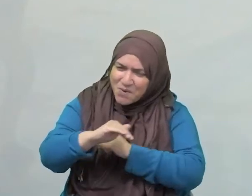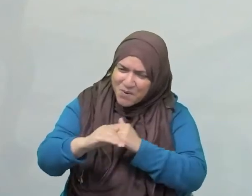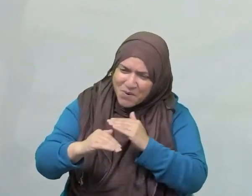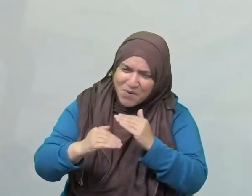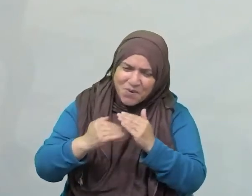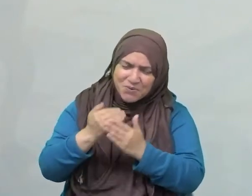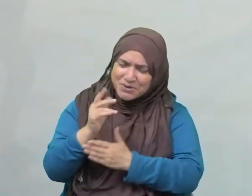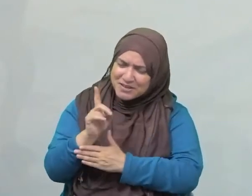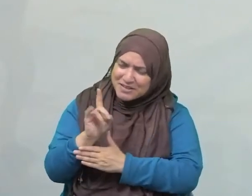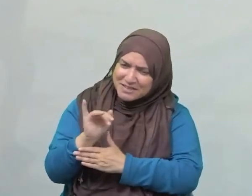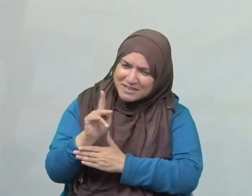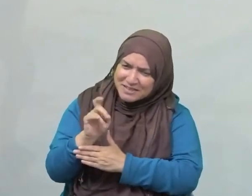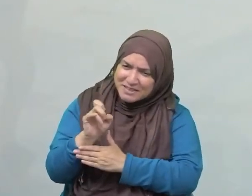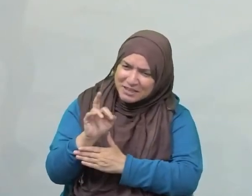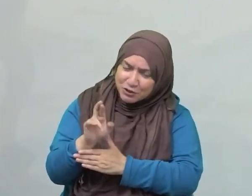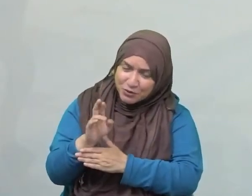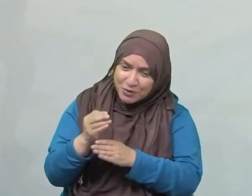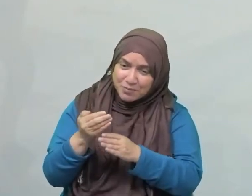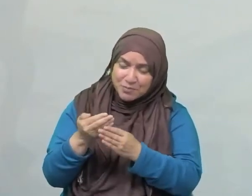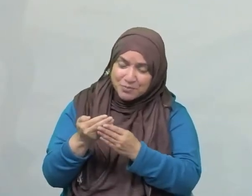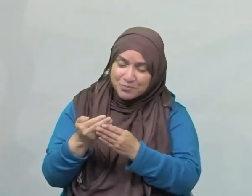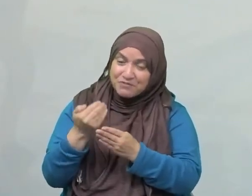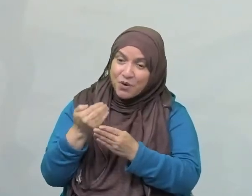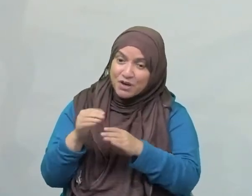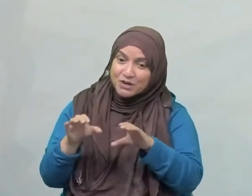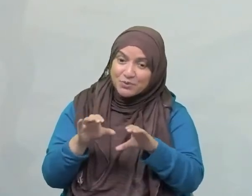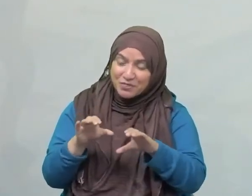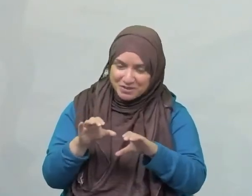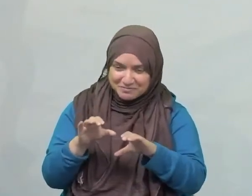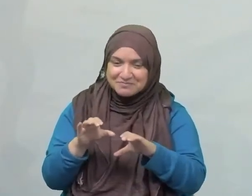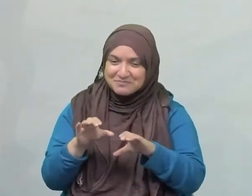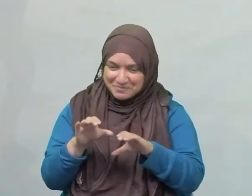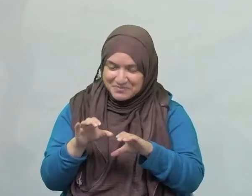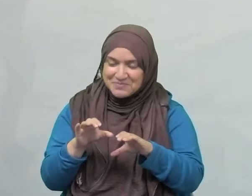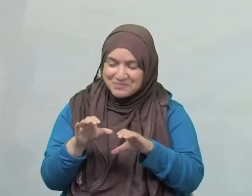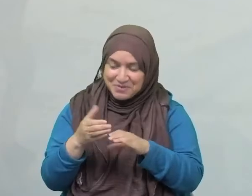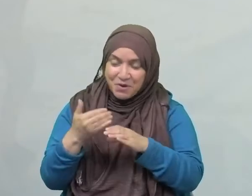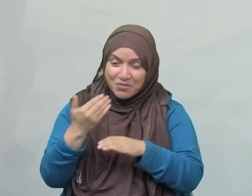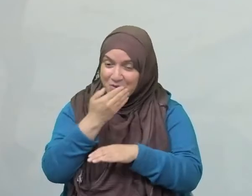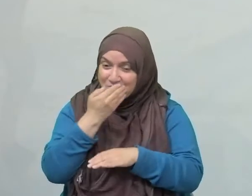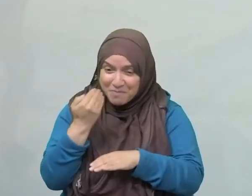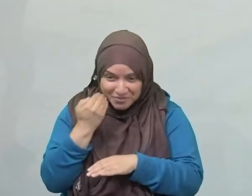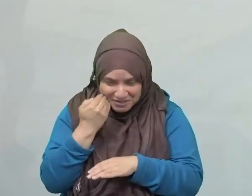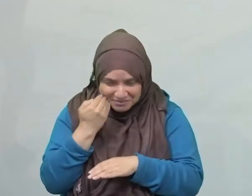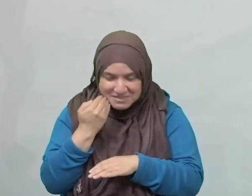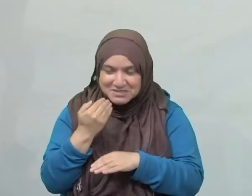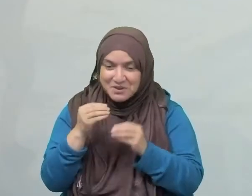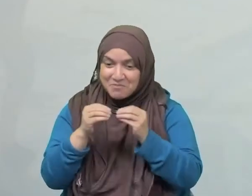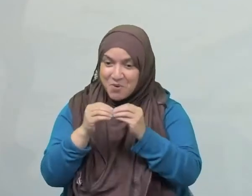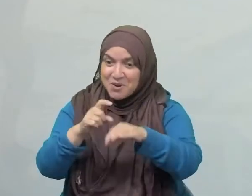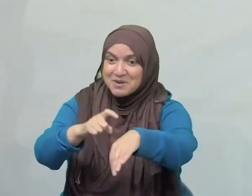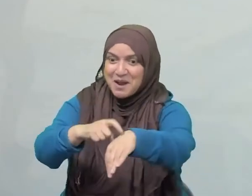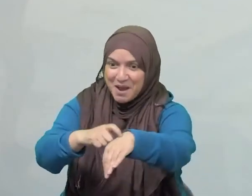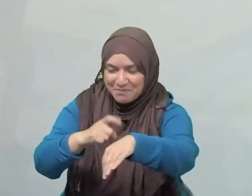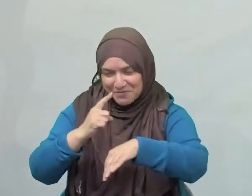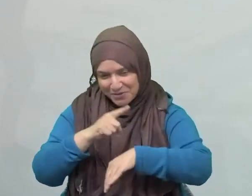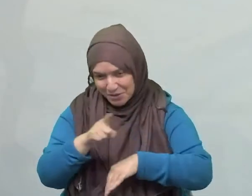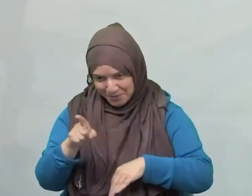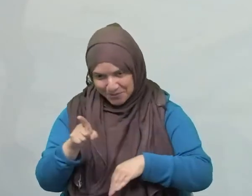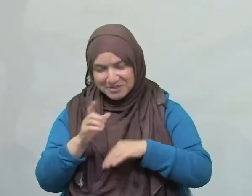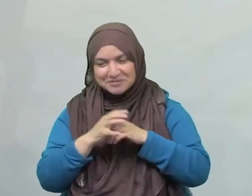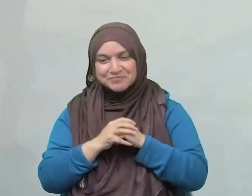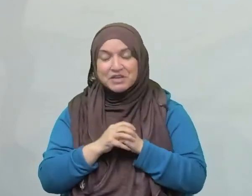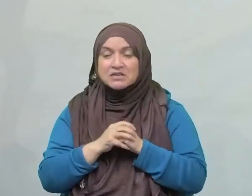okay the sunnah that the prophet saw islam would not for forget to pray outside of ramadan or inside of ramadan may allah enable us upon